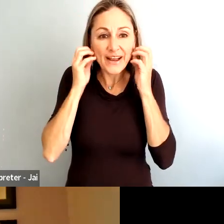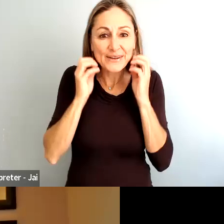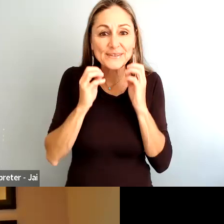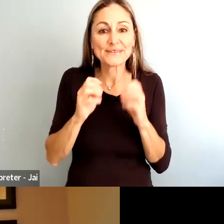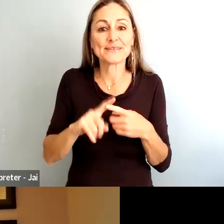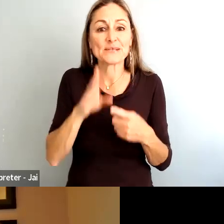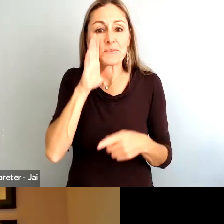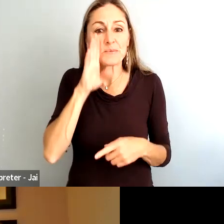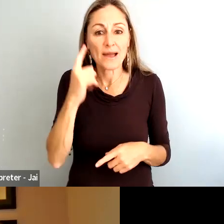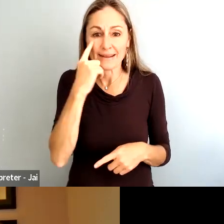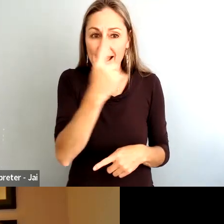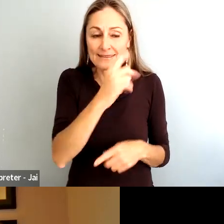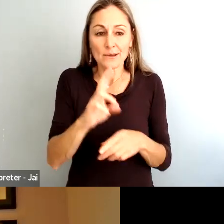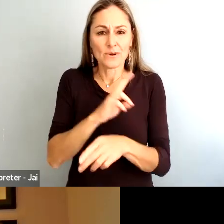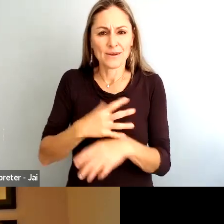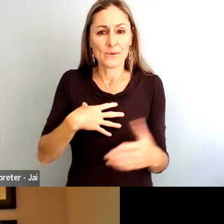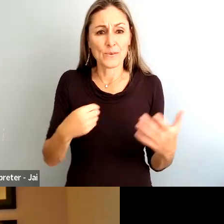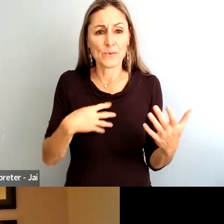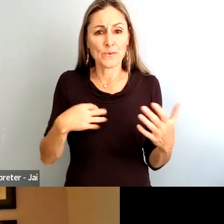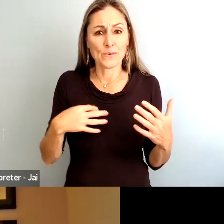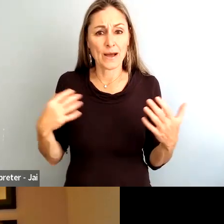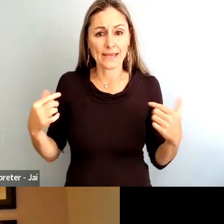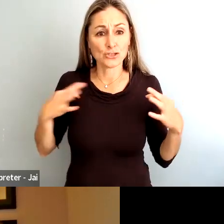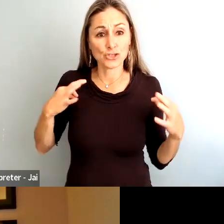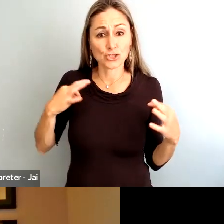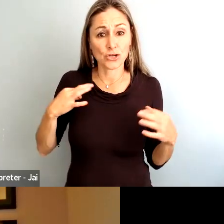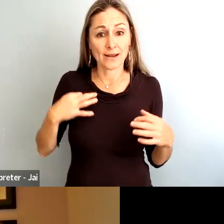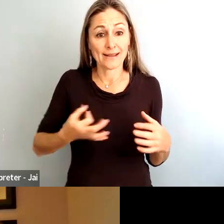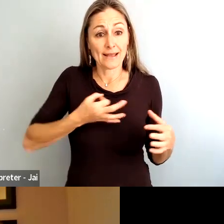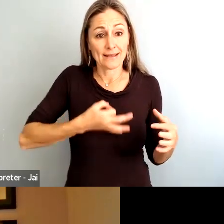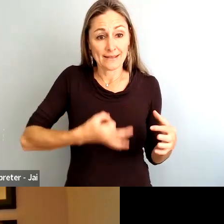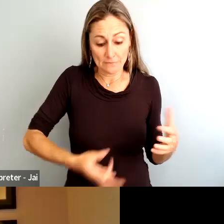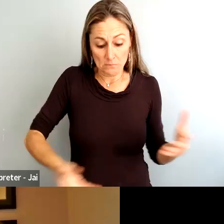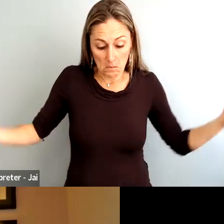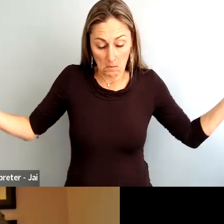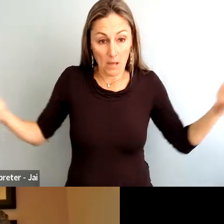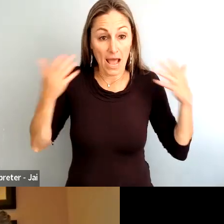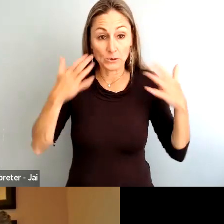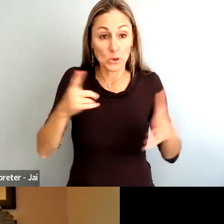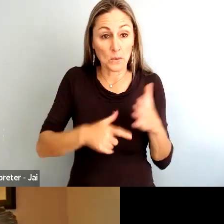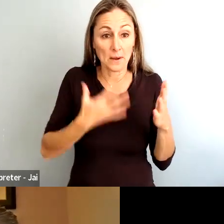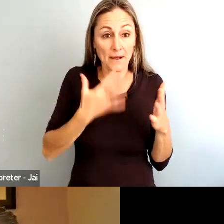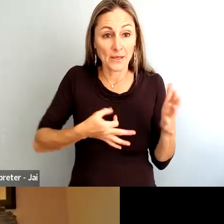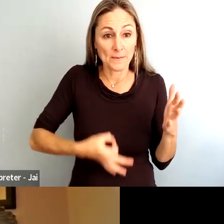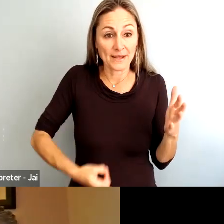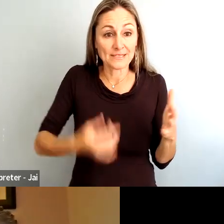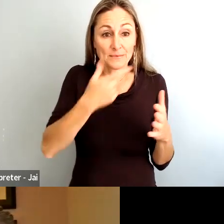white shirt with either blue or black buttons. I'm not sure because I'm colorblind. So